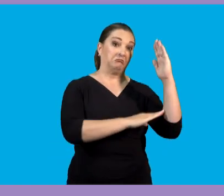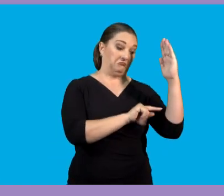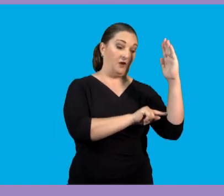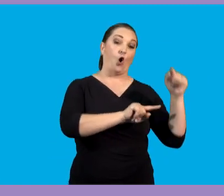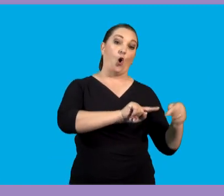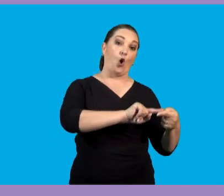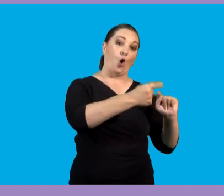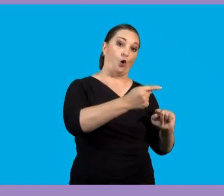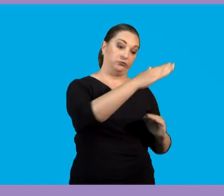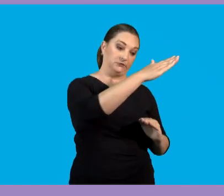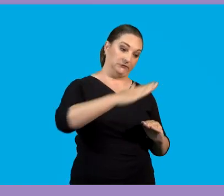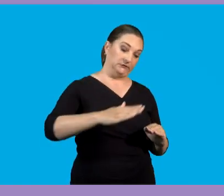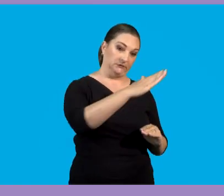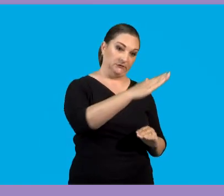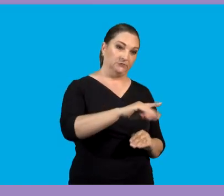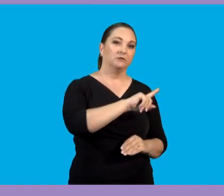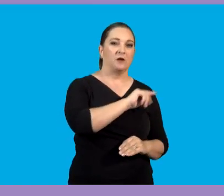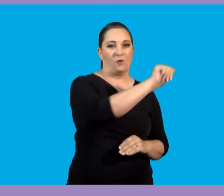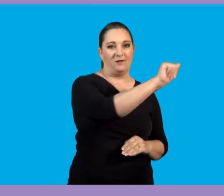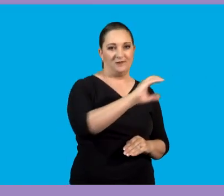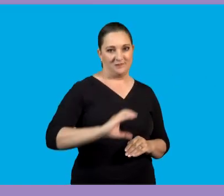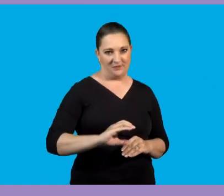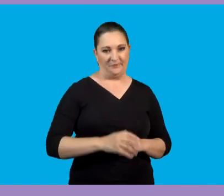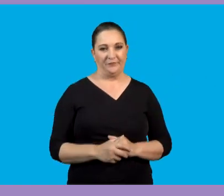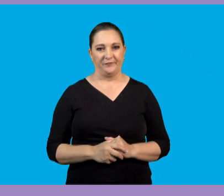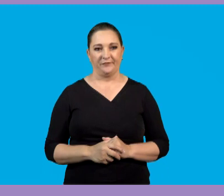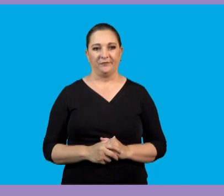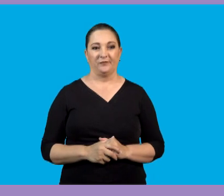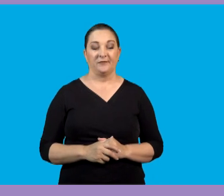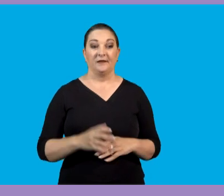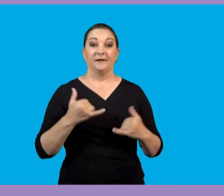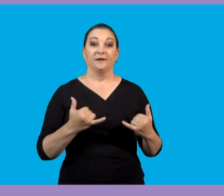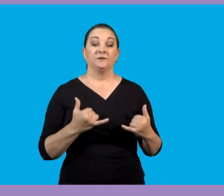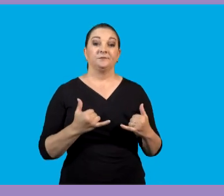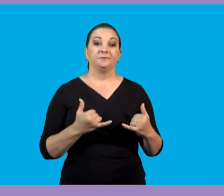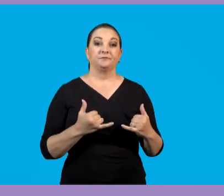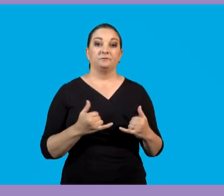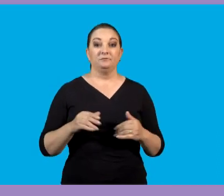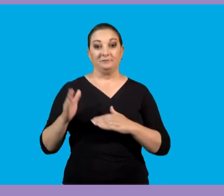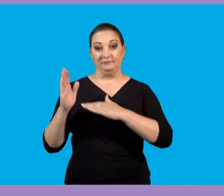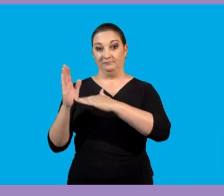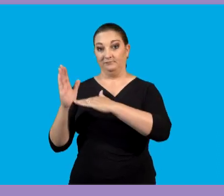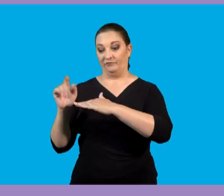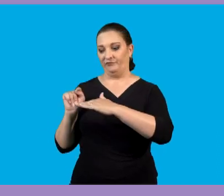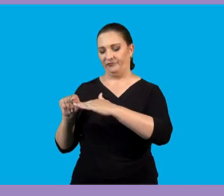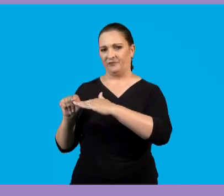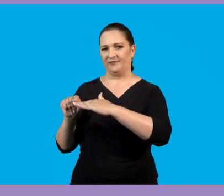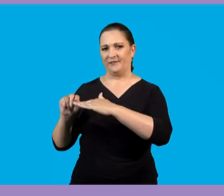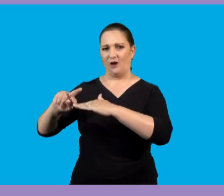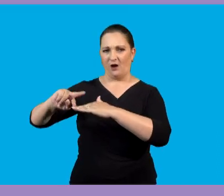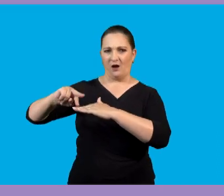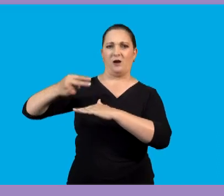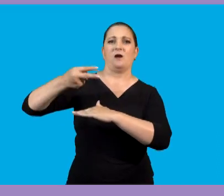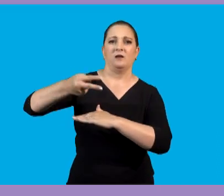90 degrees, and that is our AC. And the corresponding side to this hypotenuse would